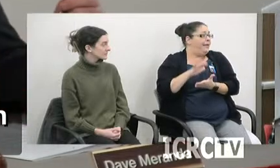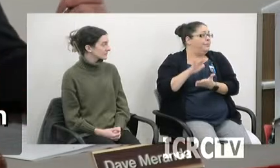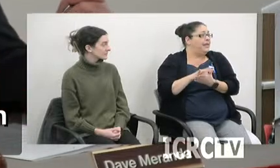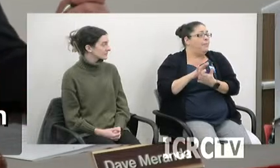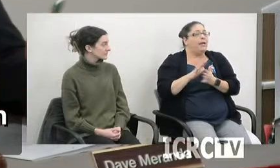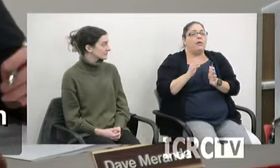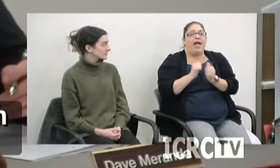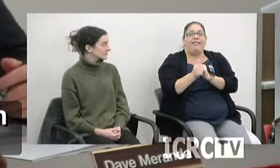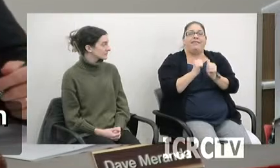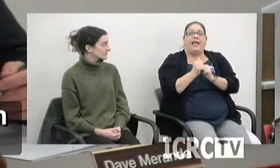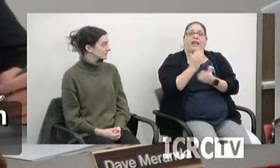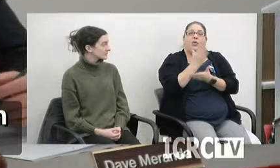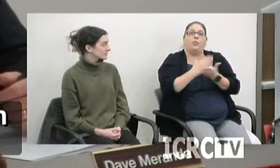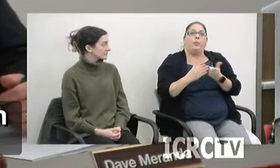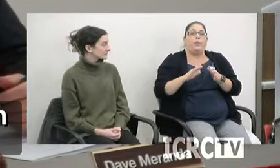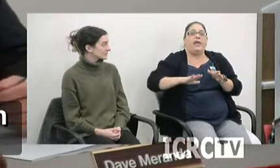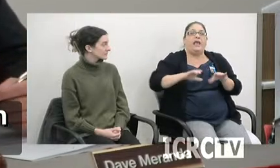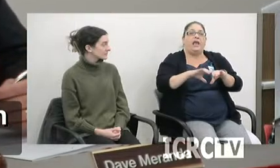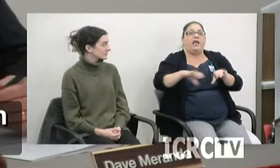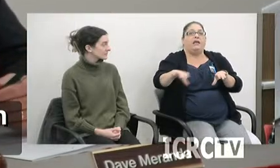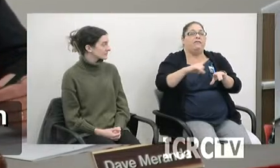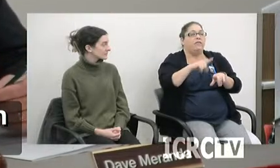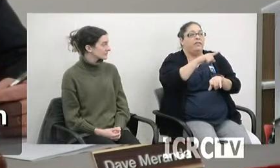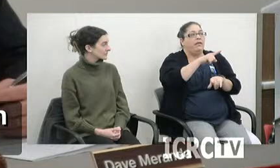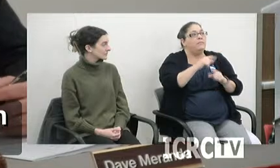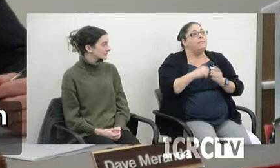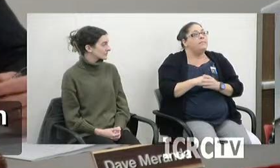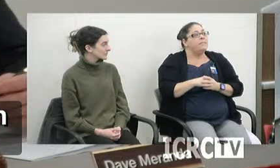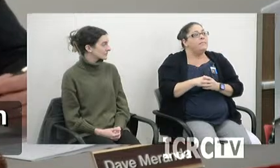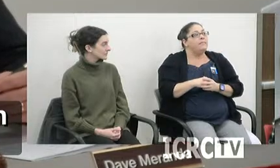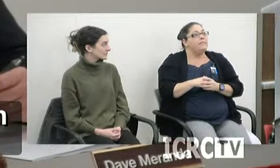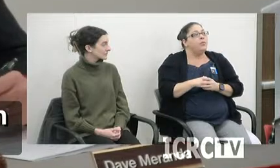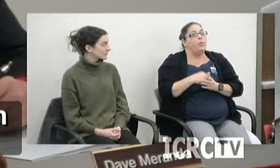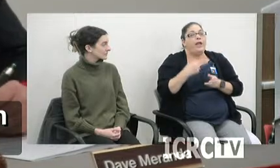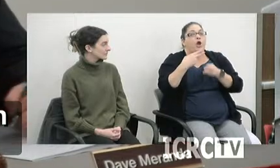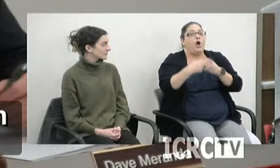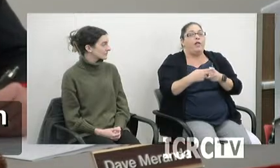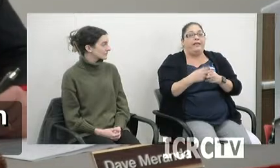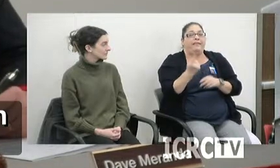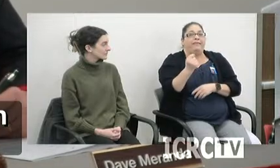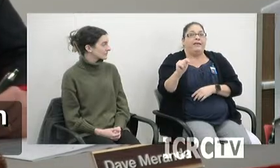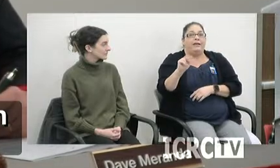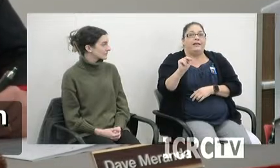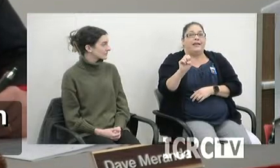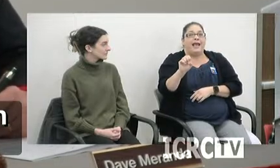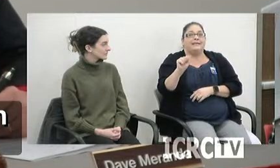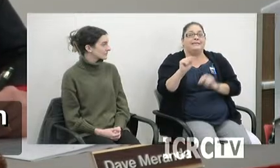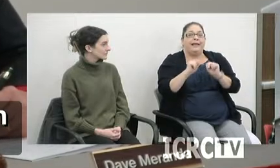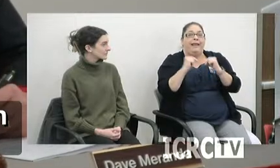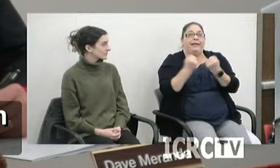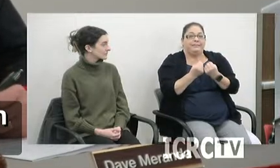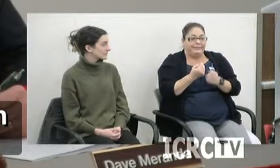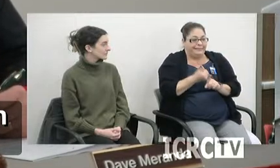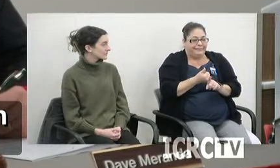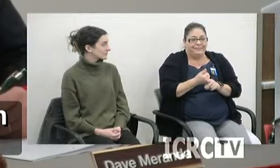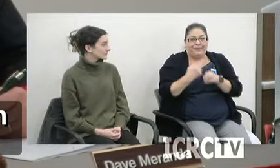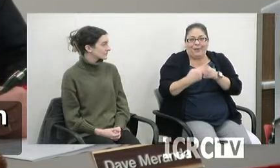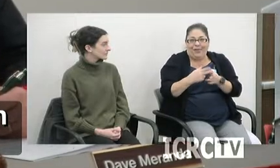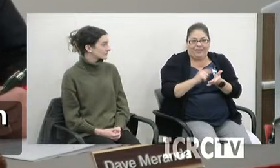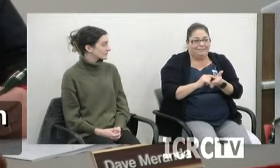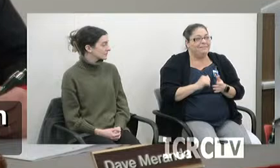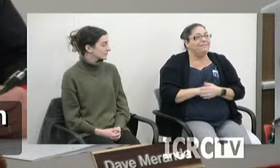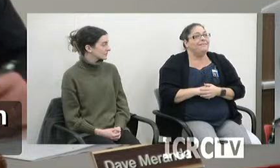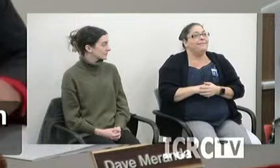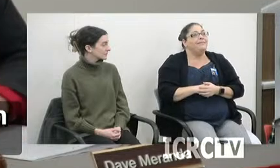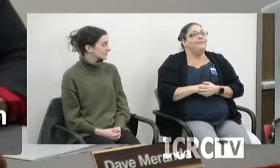athletic wing over there, what we refer to lovingly as the nest, and also